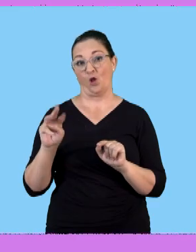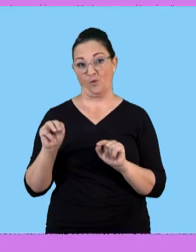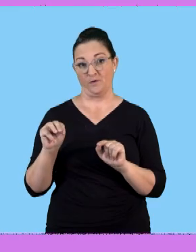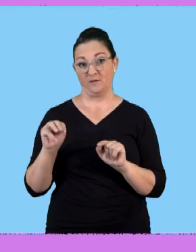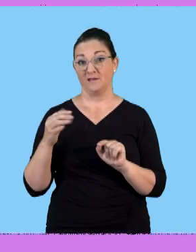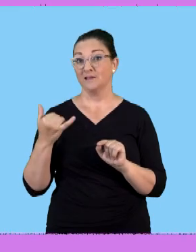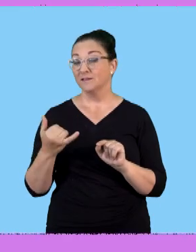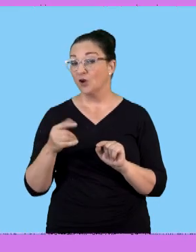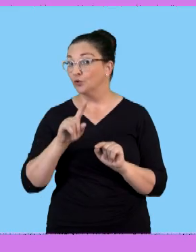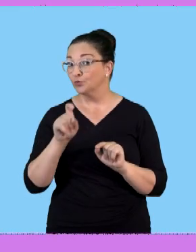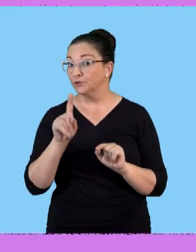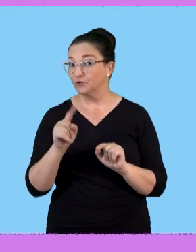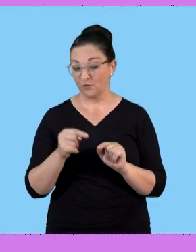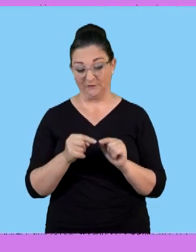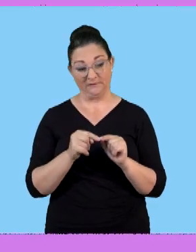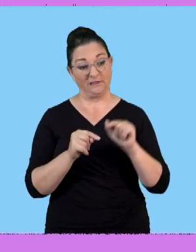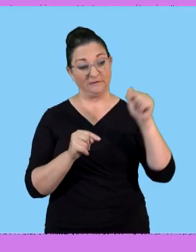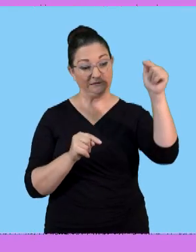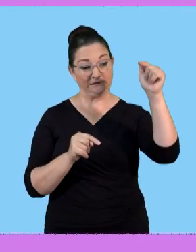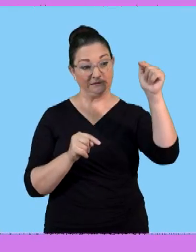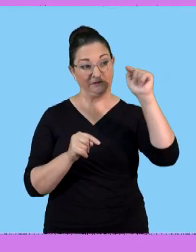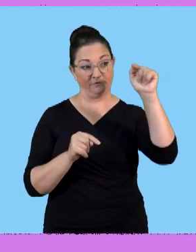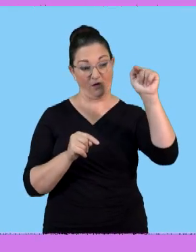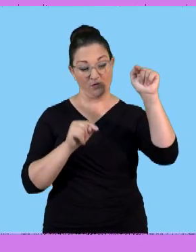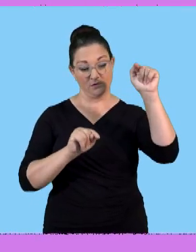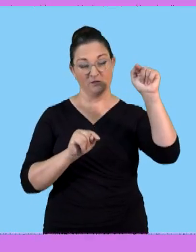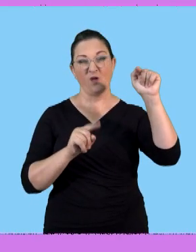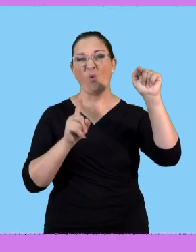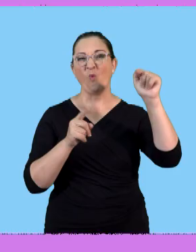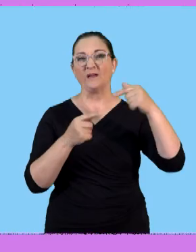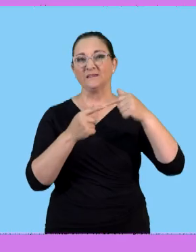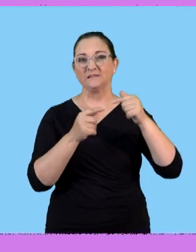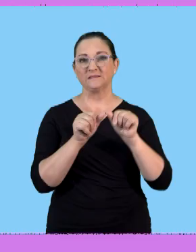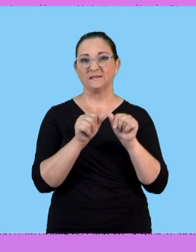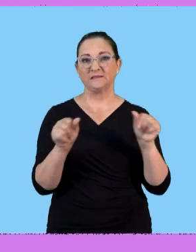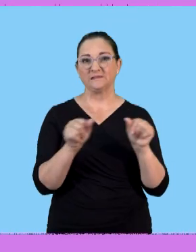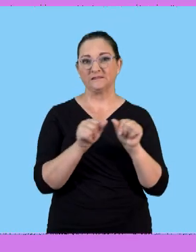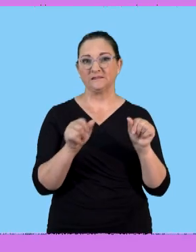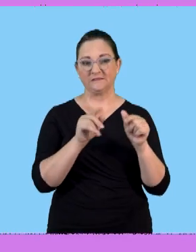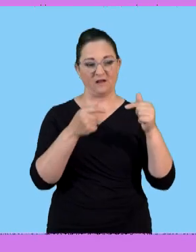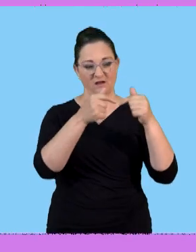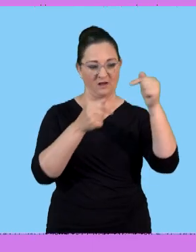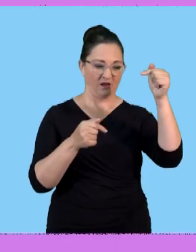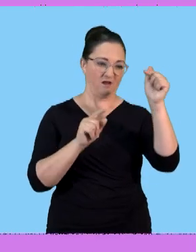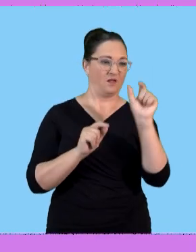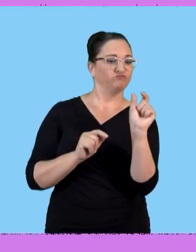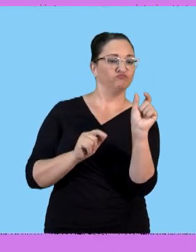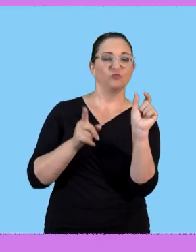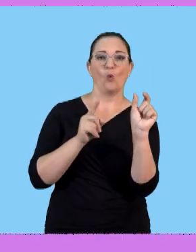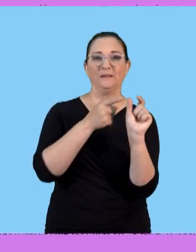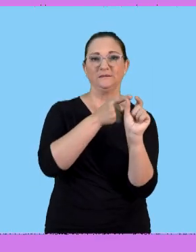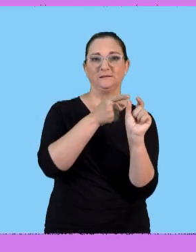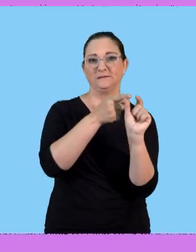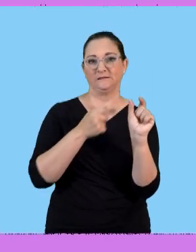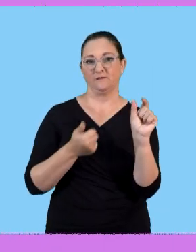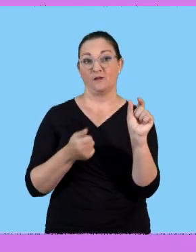question is asking, determine the distance in kilometers from the top to the bottom of Smithswinkel Hill. So the